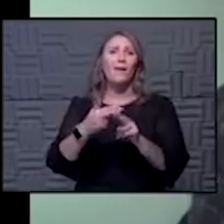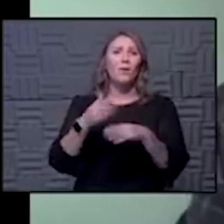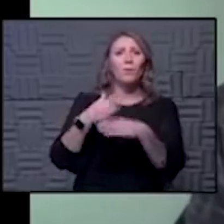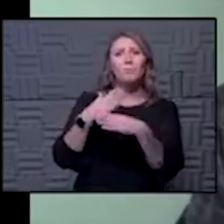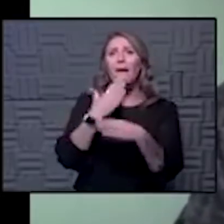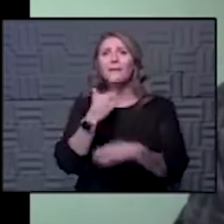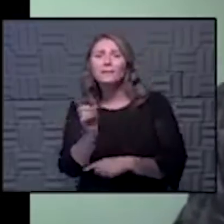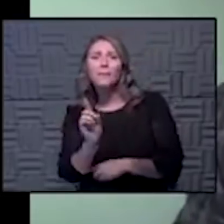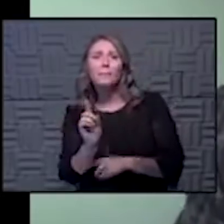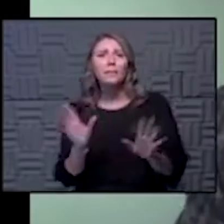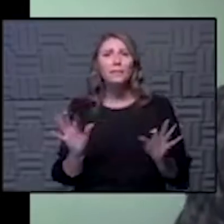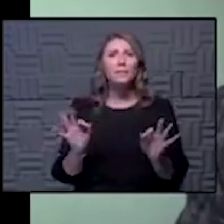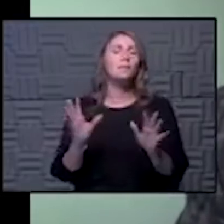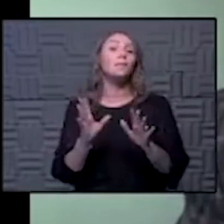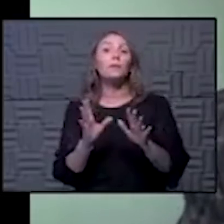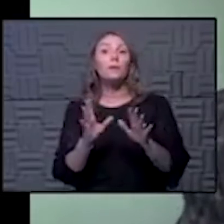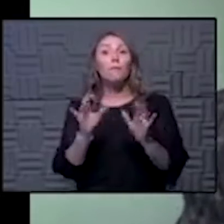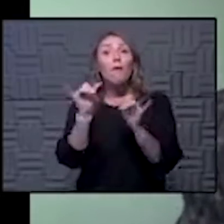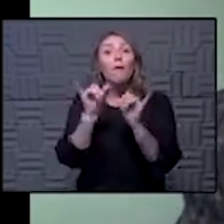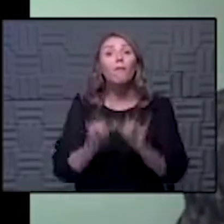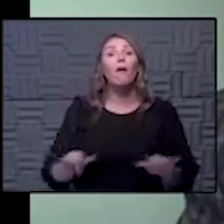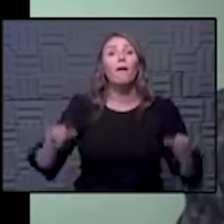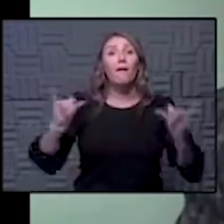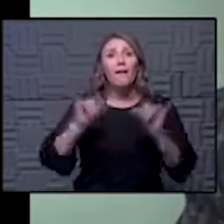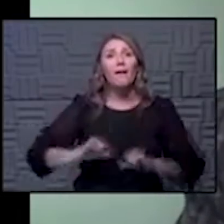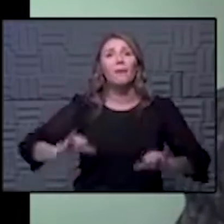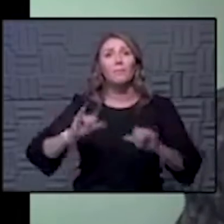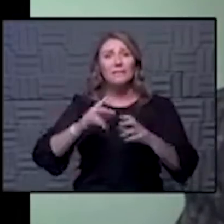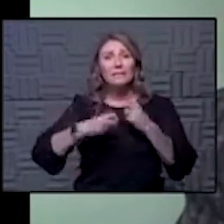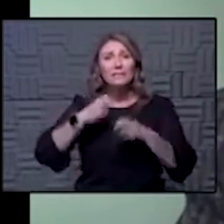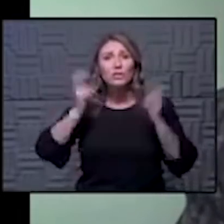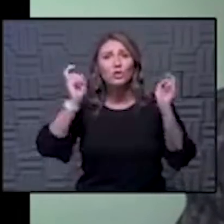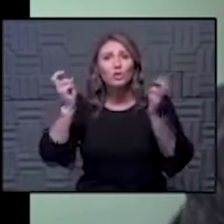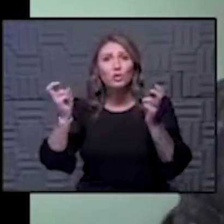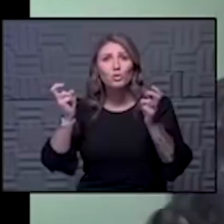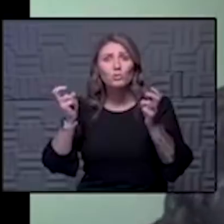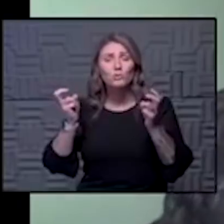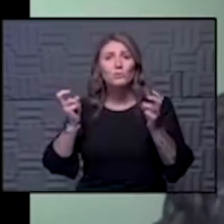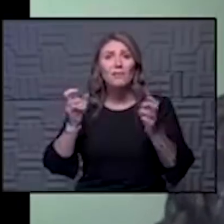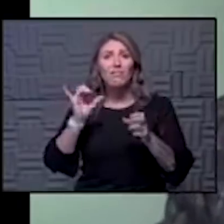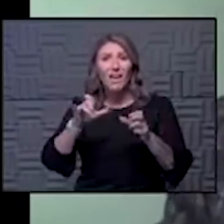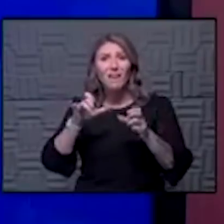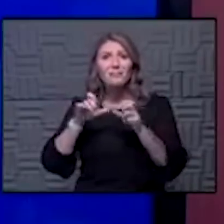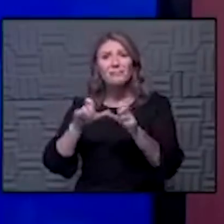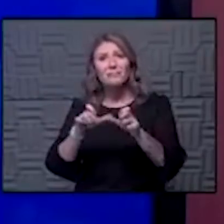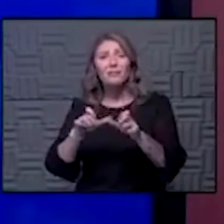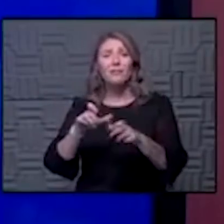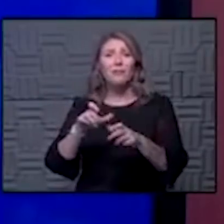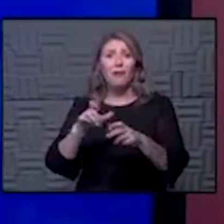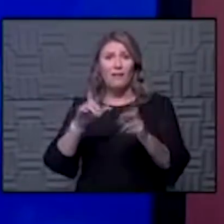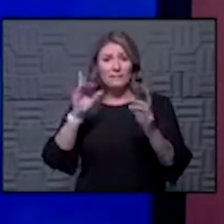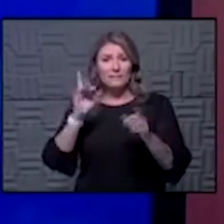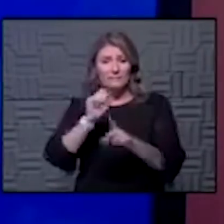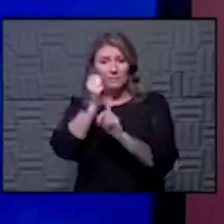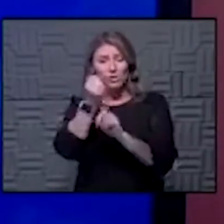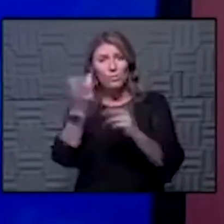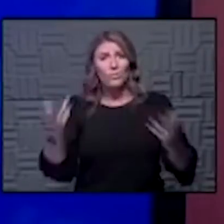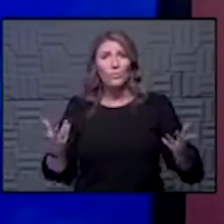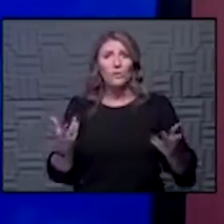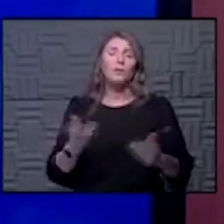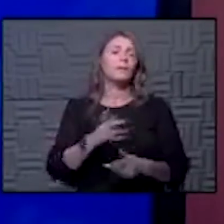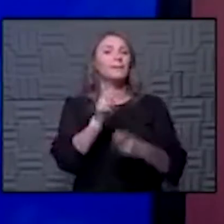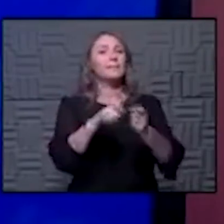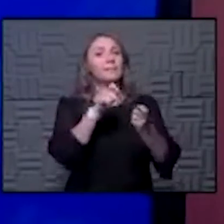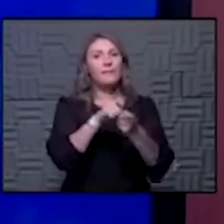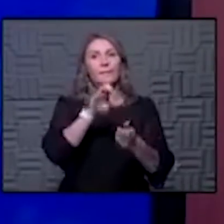So very common problems can be called a chronic condition. Yep. Yes, and you're exactly right. Those are exactly